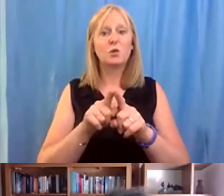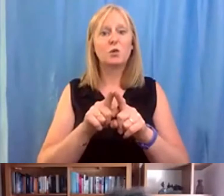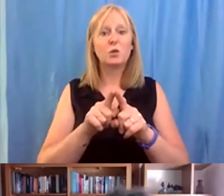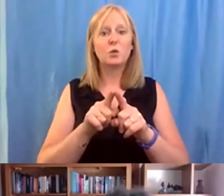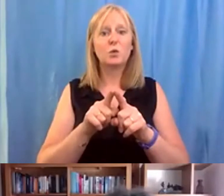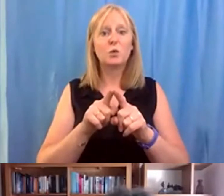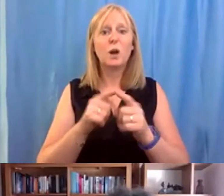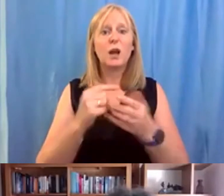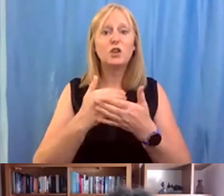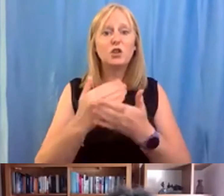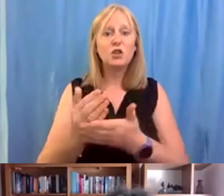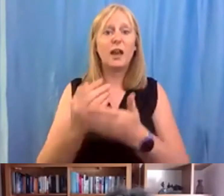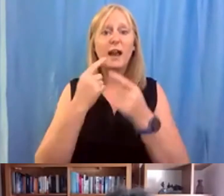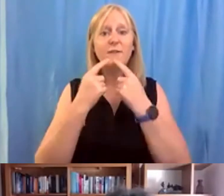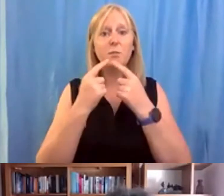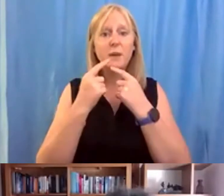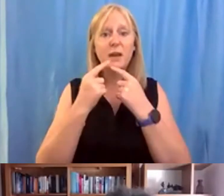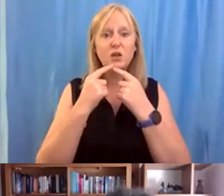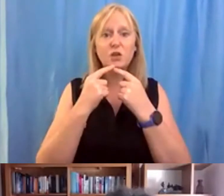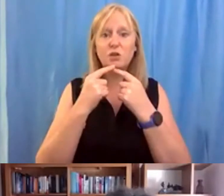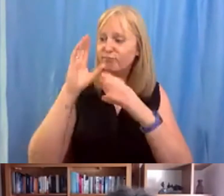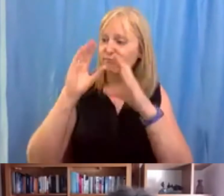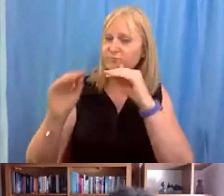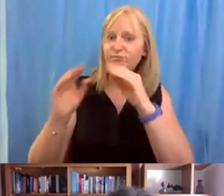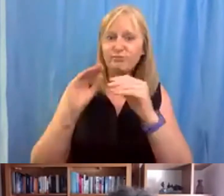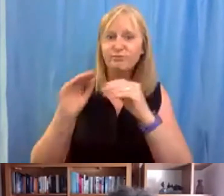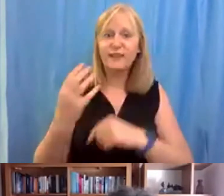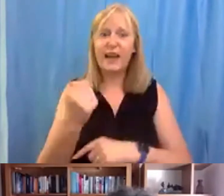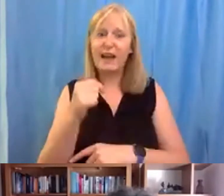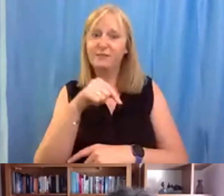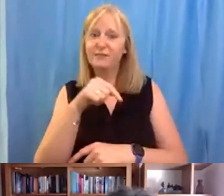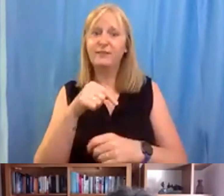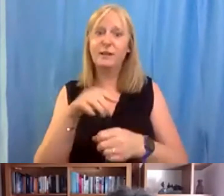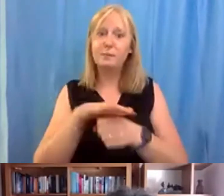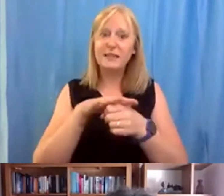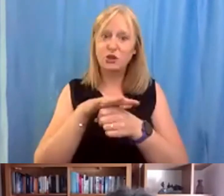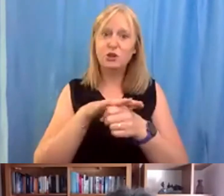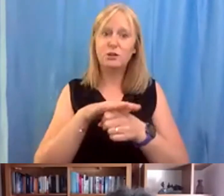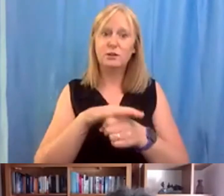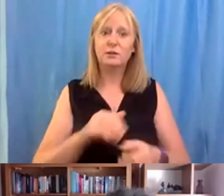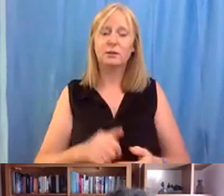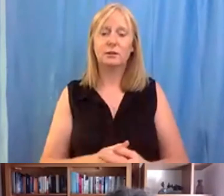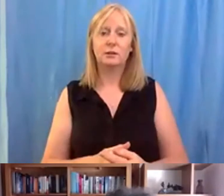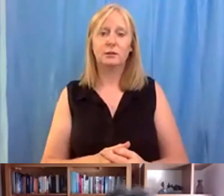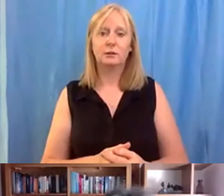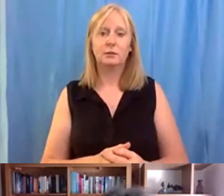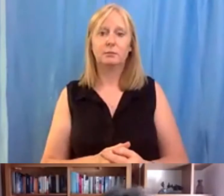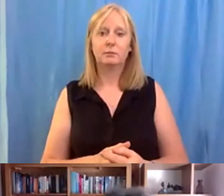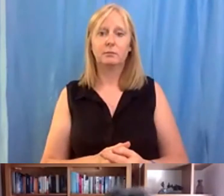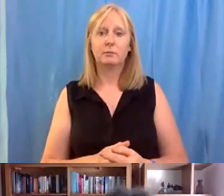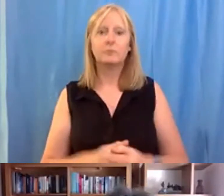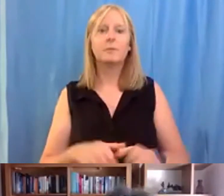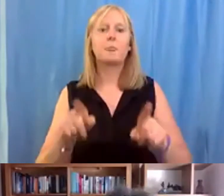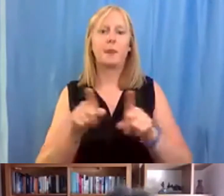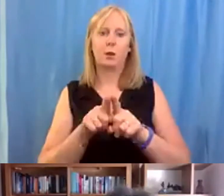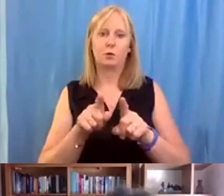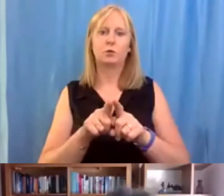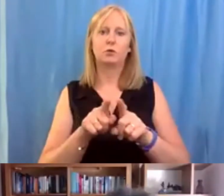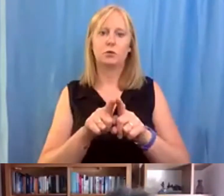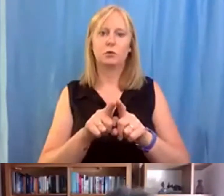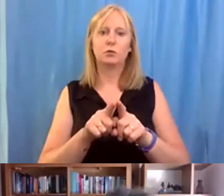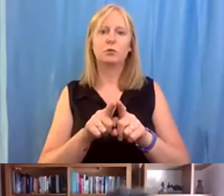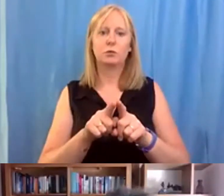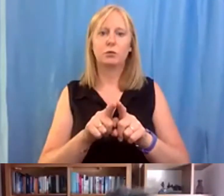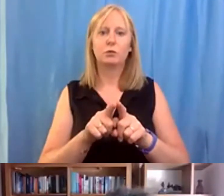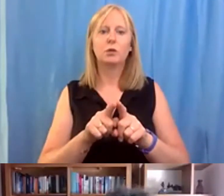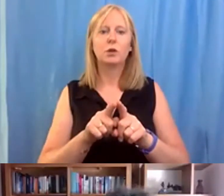way of sharing information about what's available. And there is perhaps, like Morgan said, more of a role for the likes of